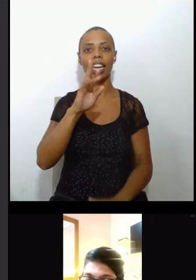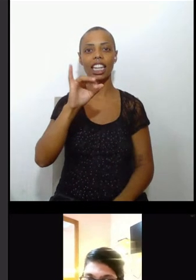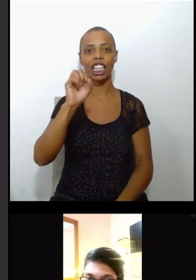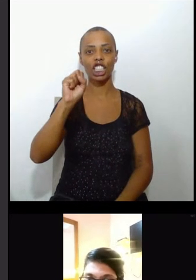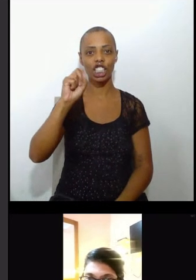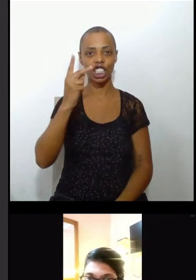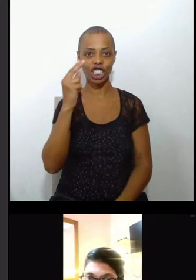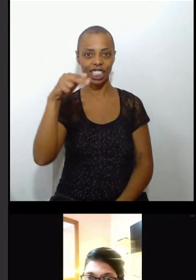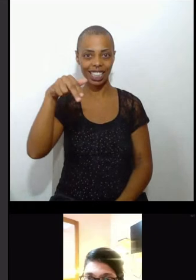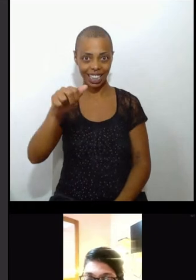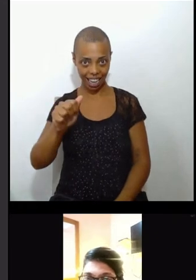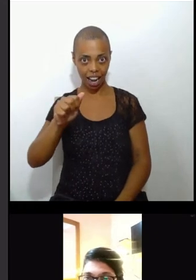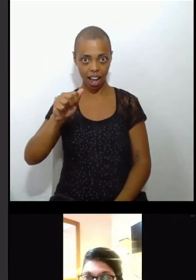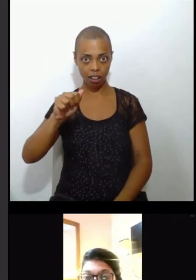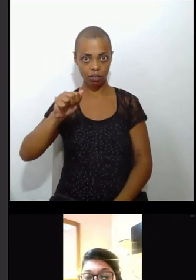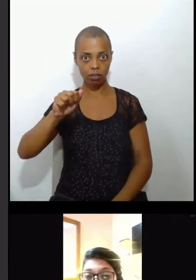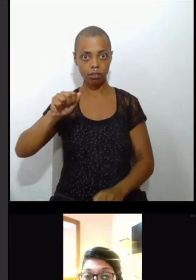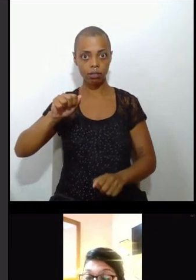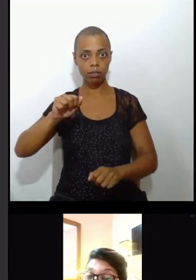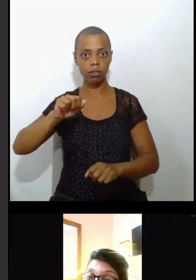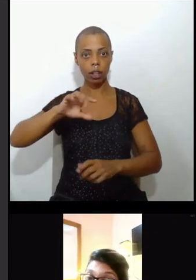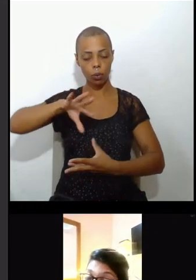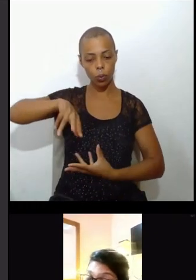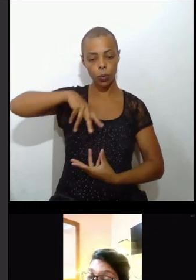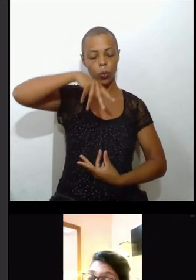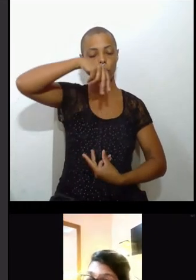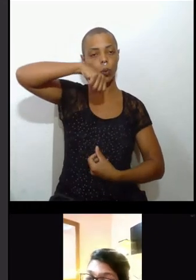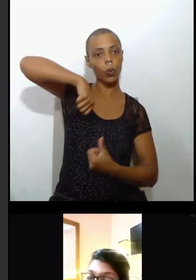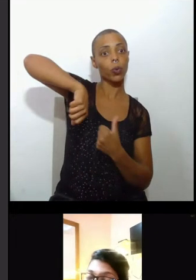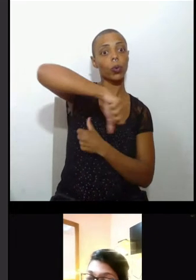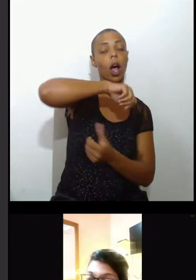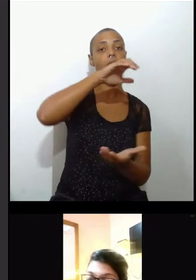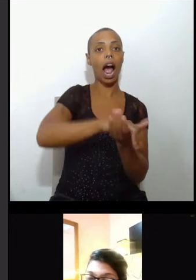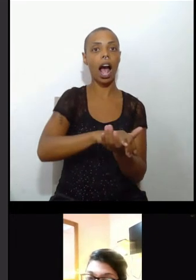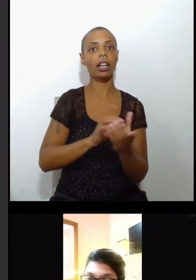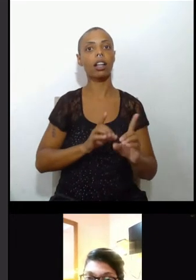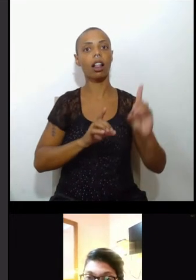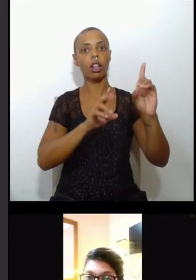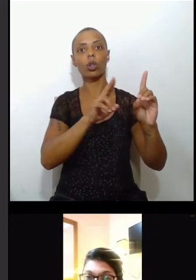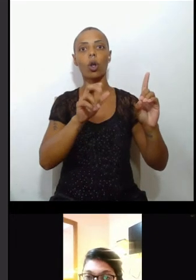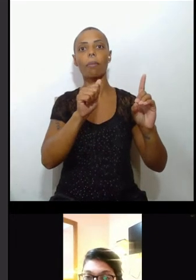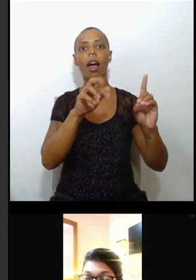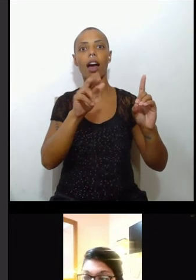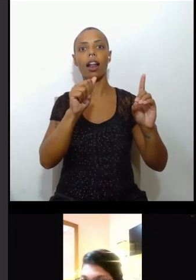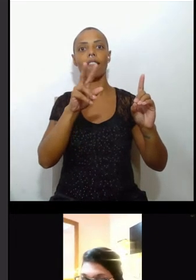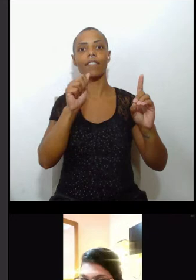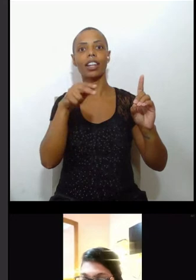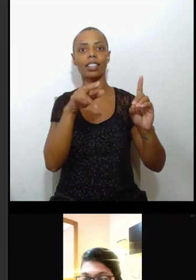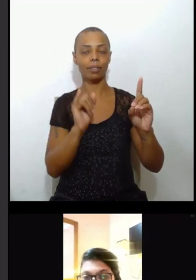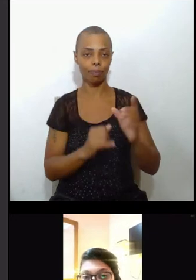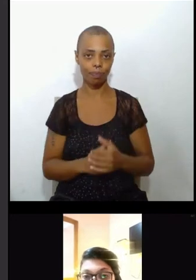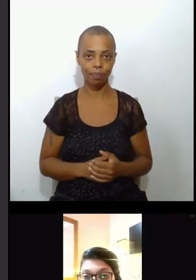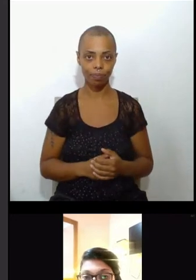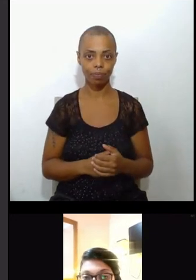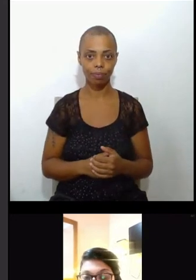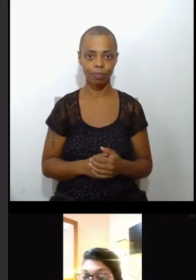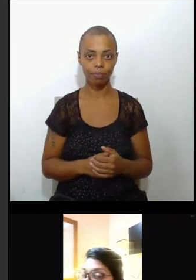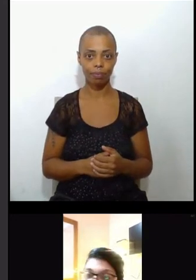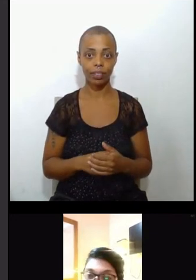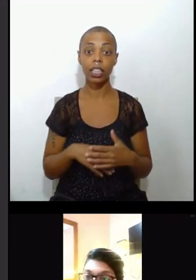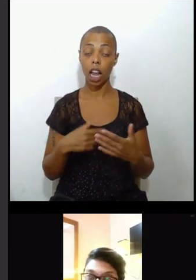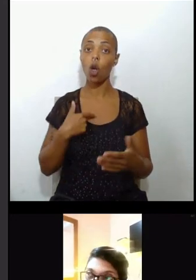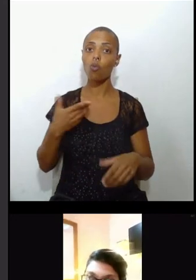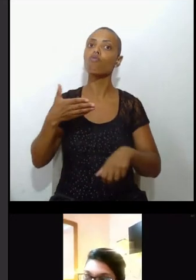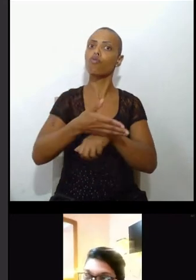aravani hence I witnessed I got to witness this Festival in person and